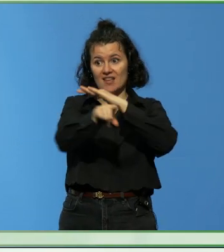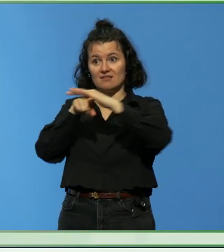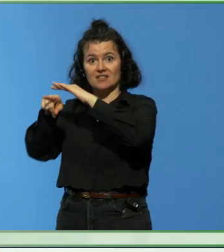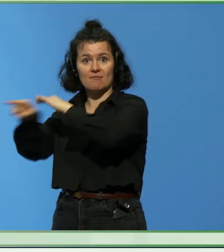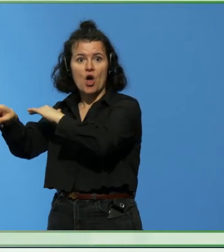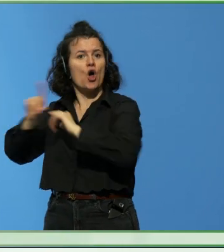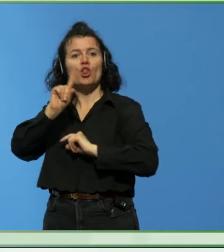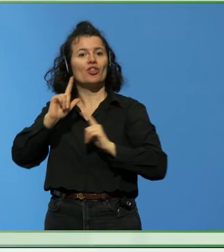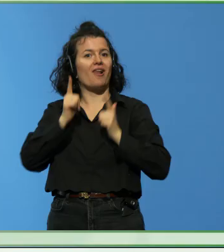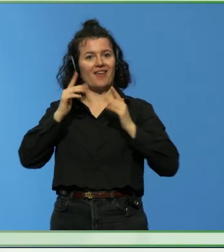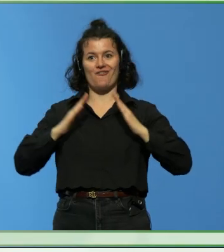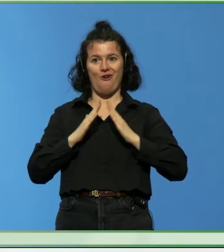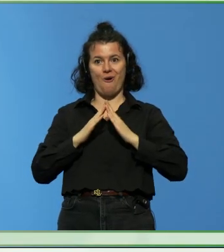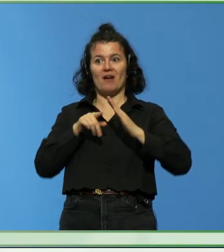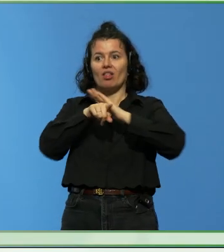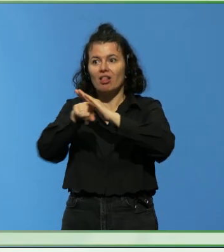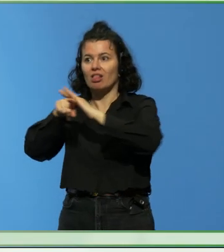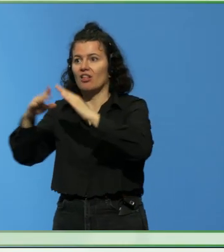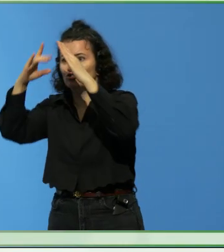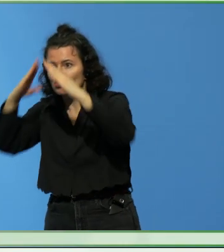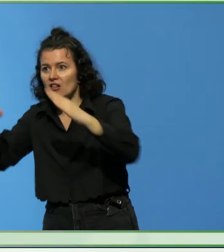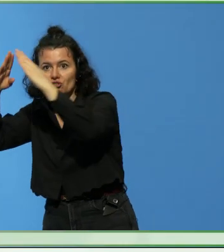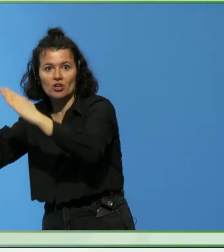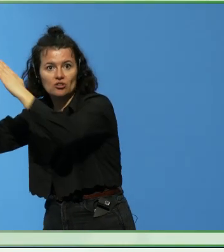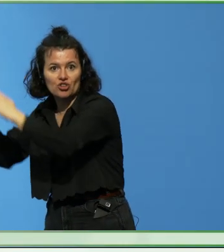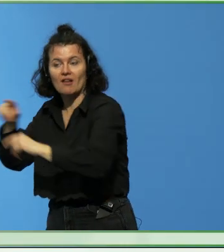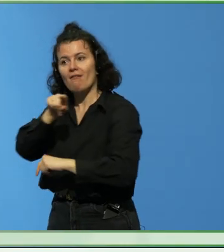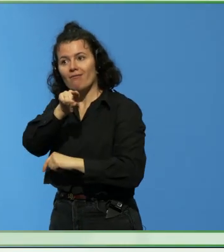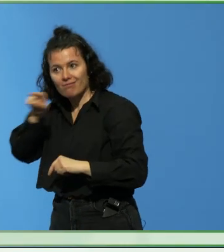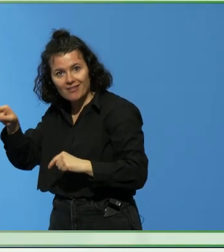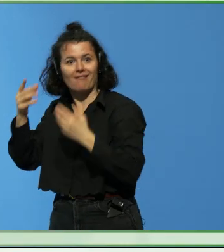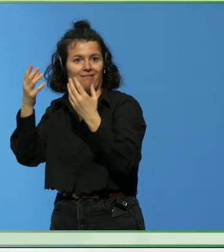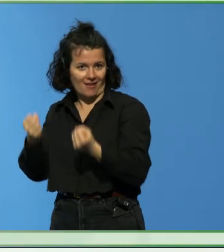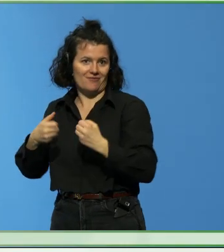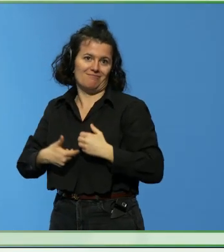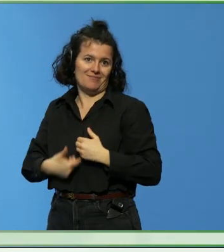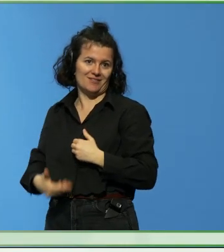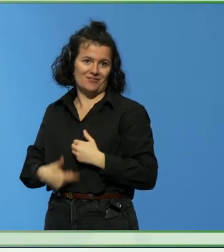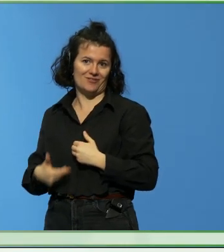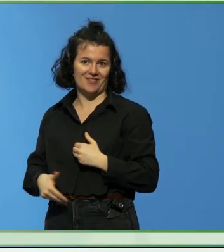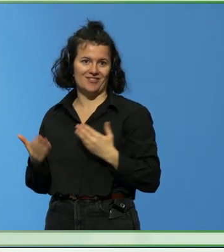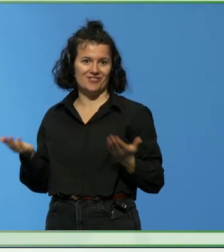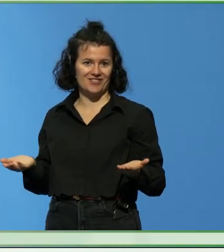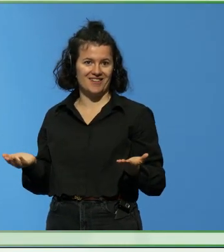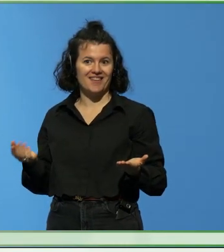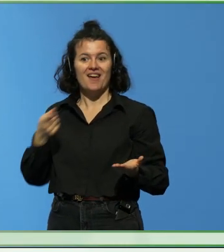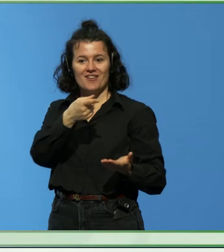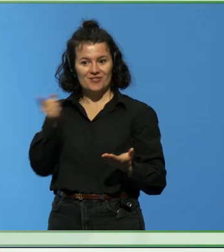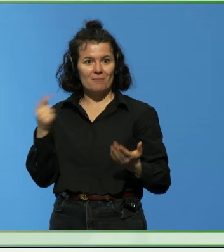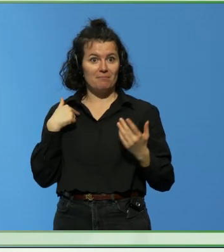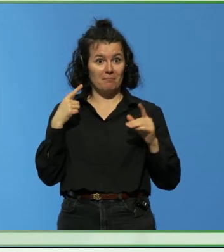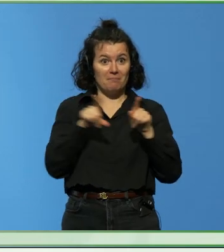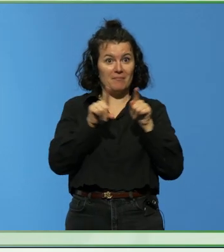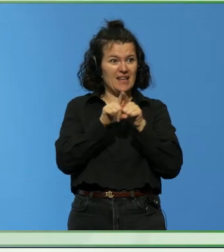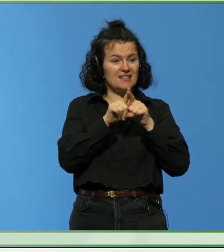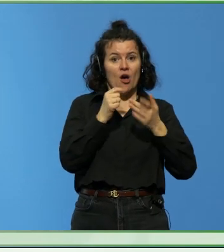is a critical component of humanitarian responses. But people with disabilities, and particularly those with intellectual disabilities, are